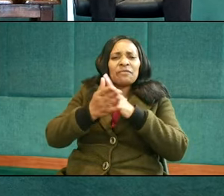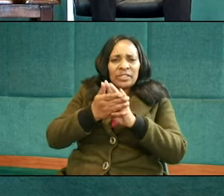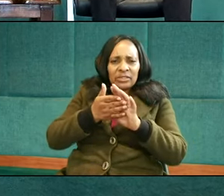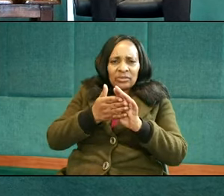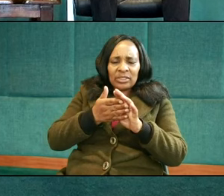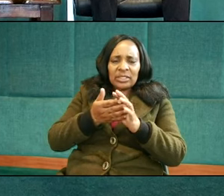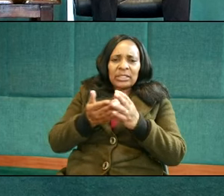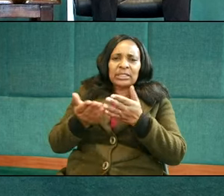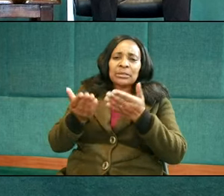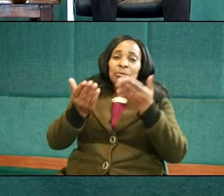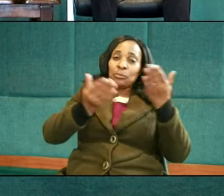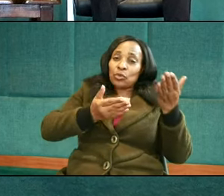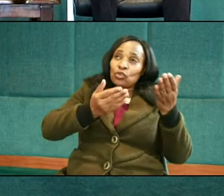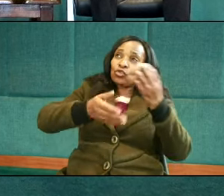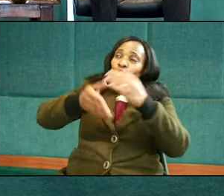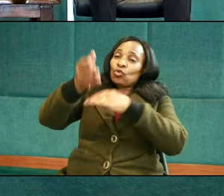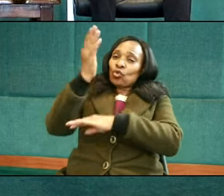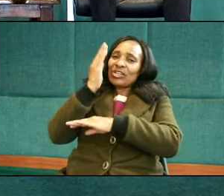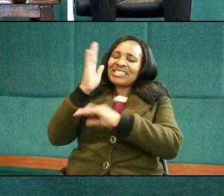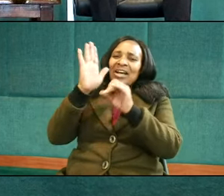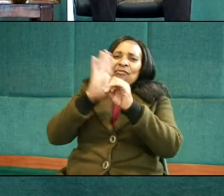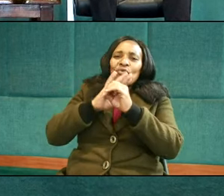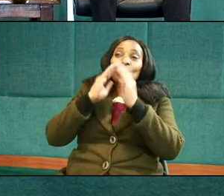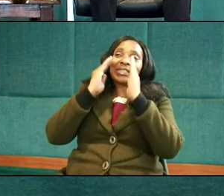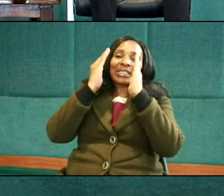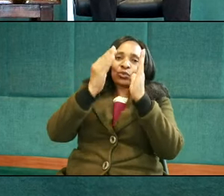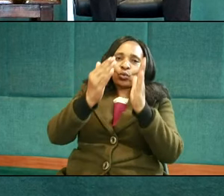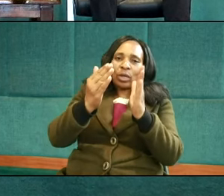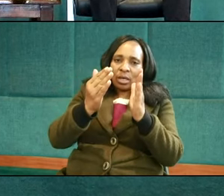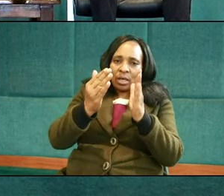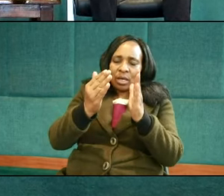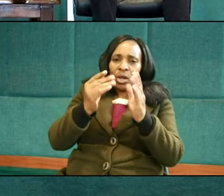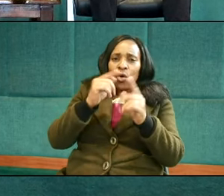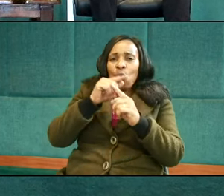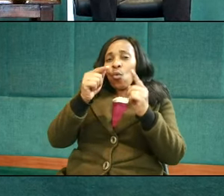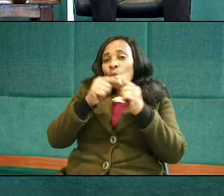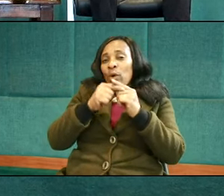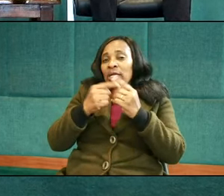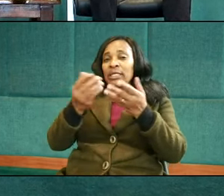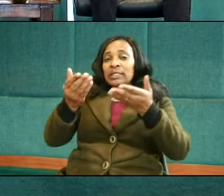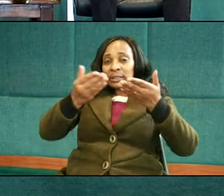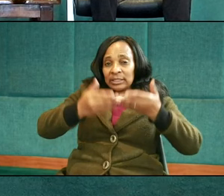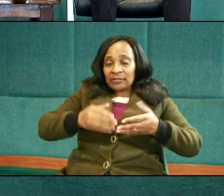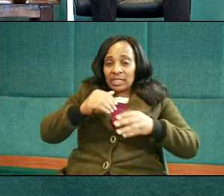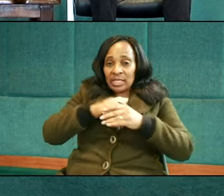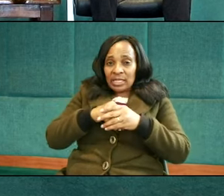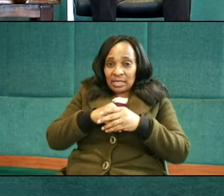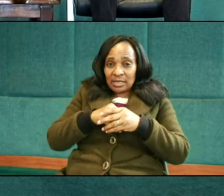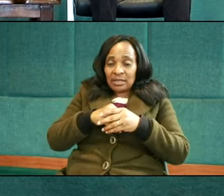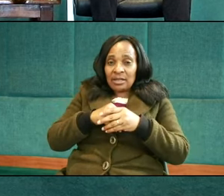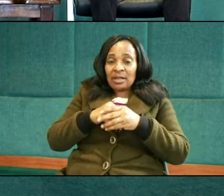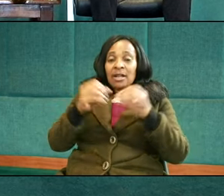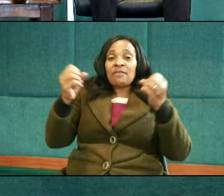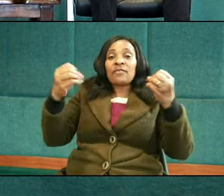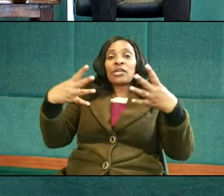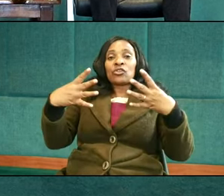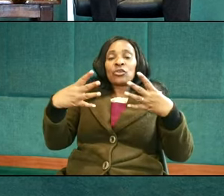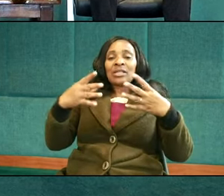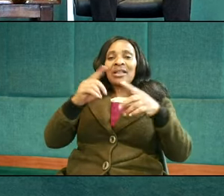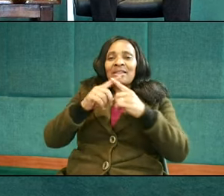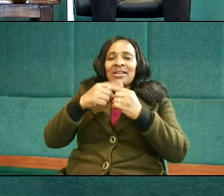brought to God's full attention when seasoned with reflection and realized